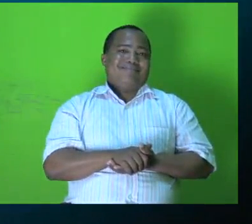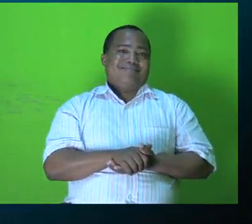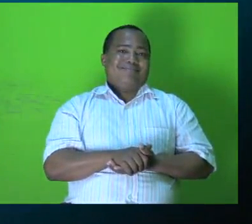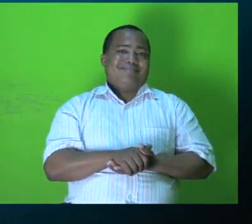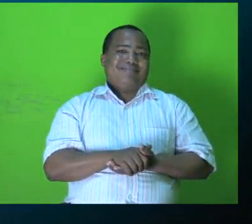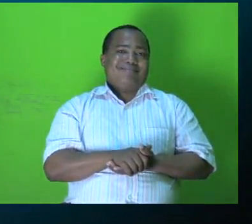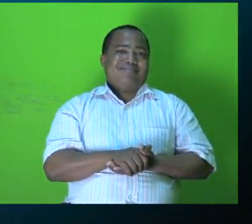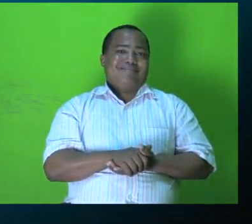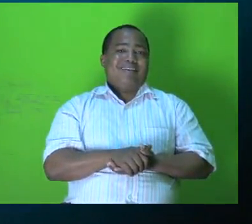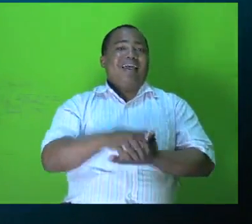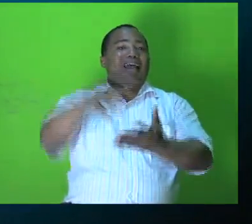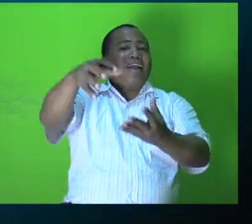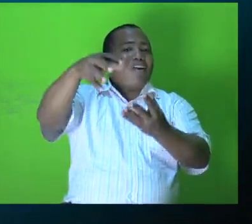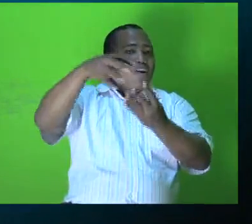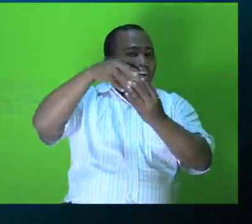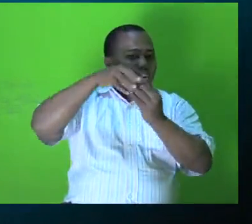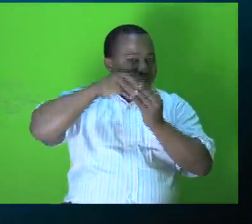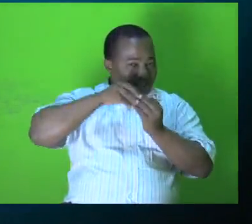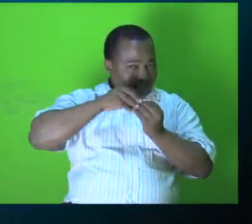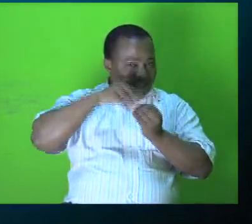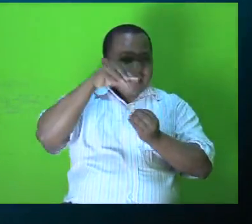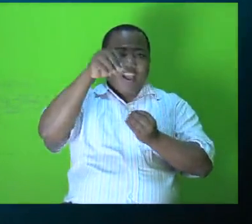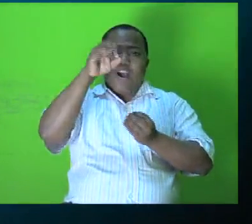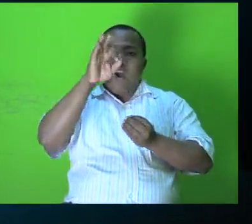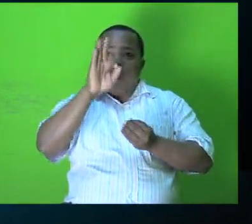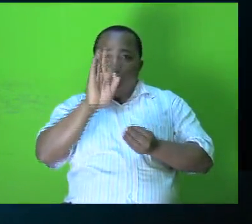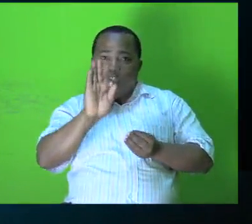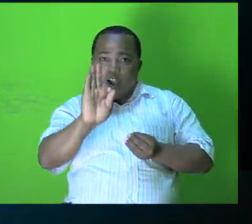division consists of